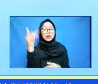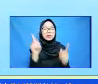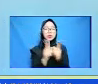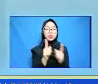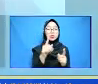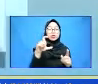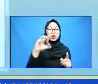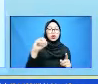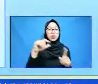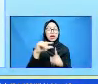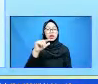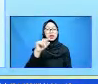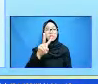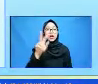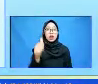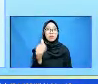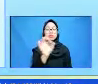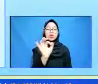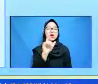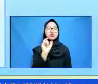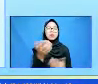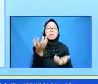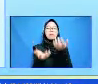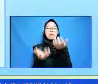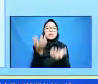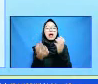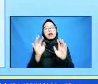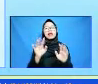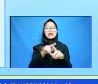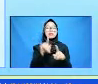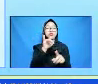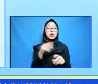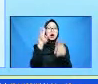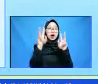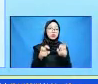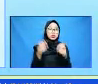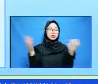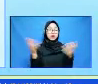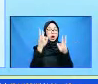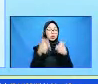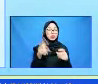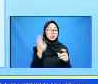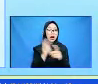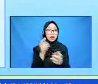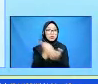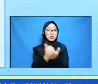realized inclusion approach with focus on the most vulnerable groups